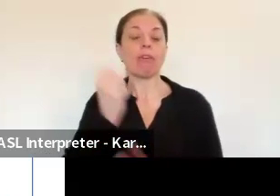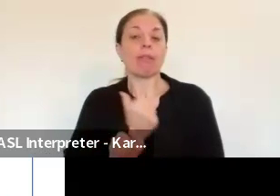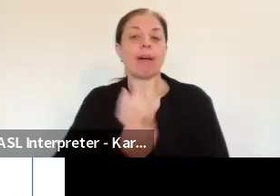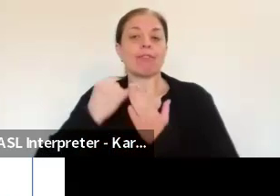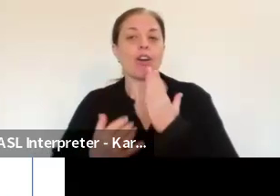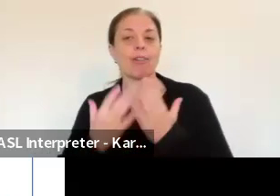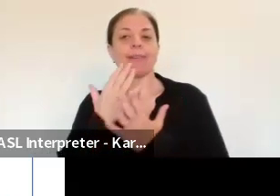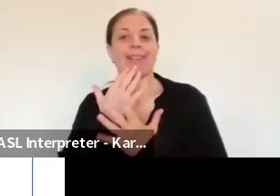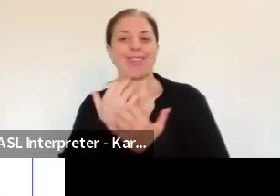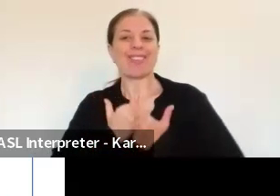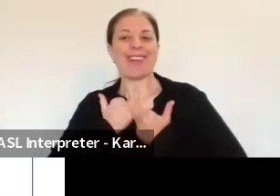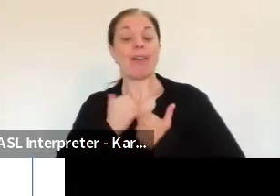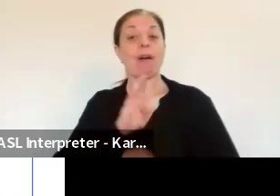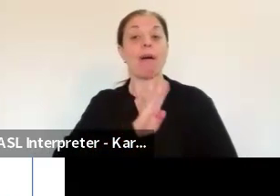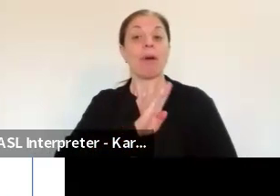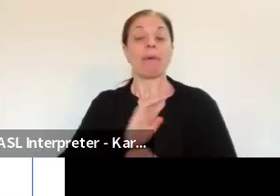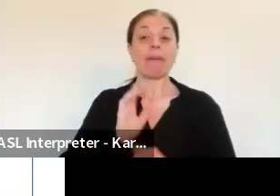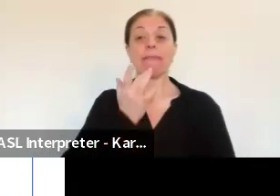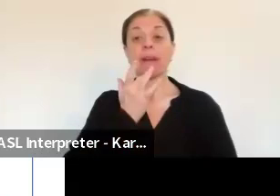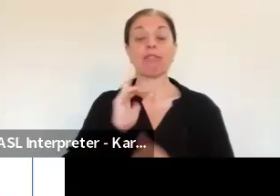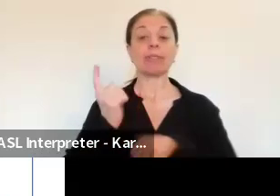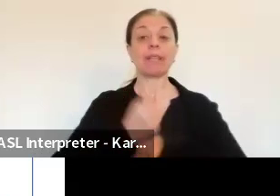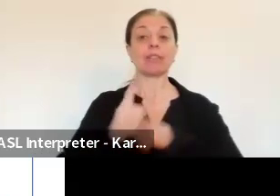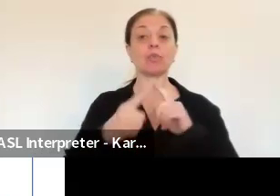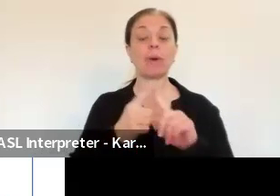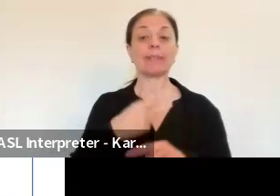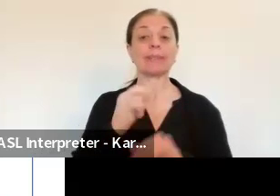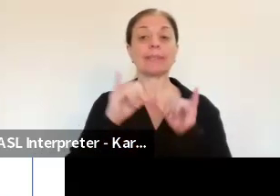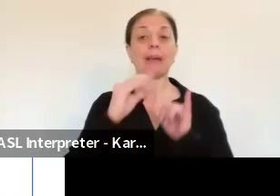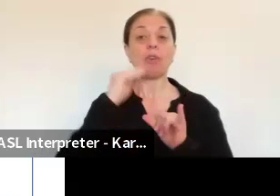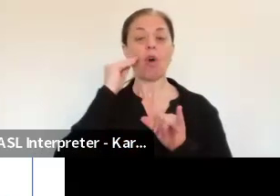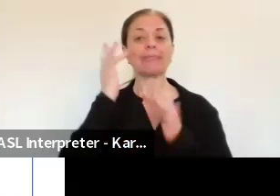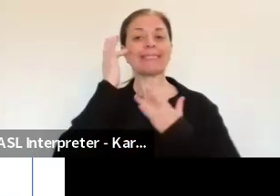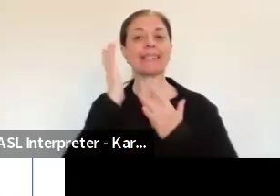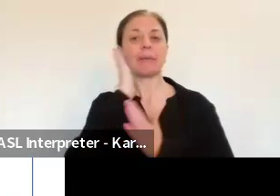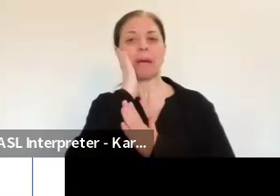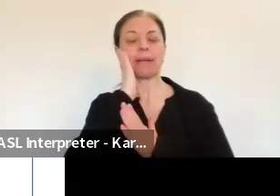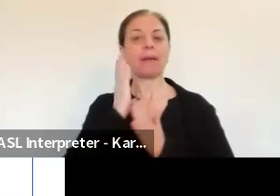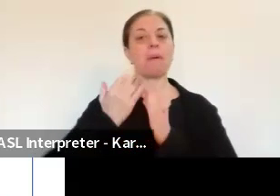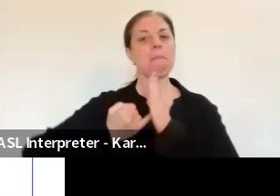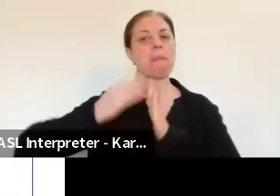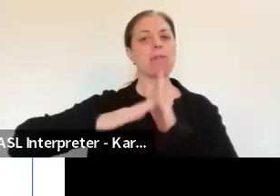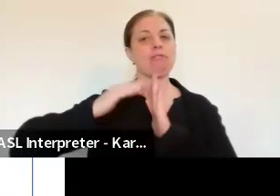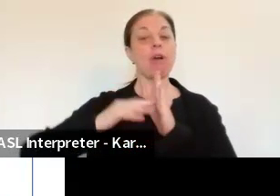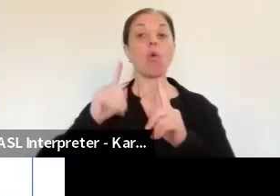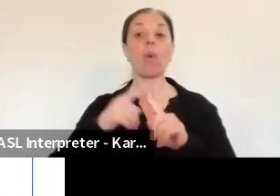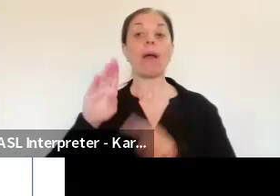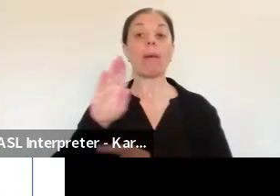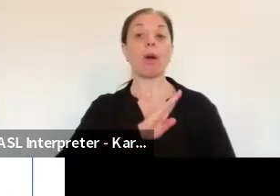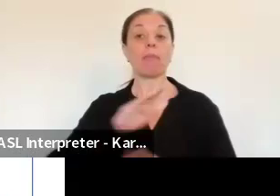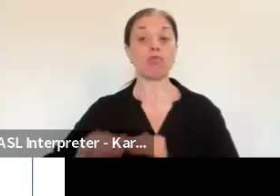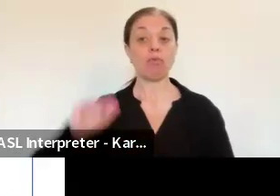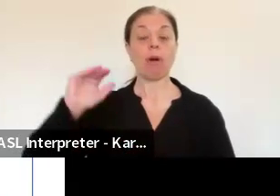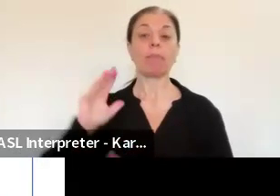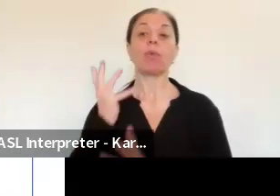light. Barbara's favorite days were when she stayed home sick in bed and got to paint and draw. When Barbara grew up, she ventured